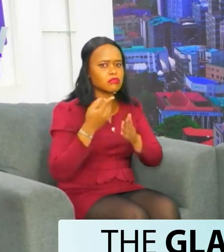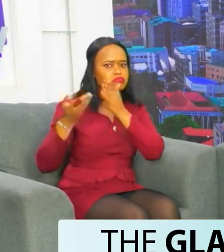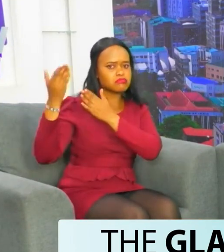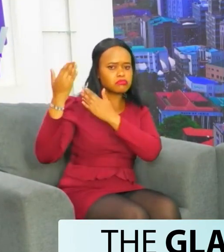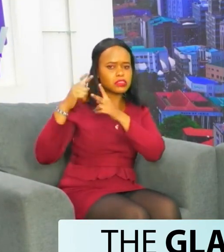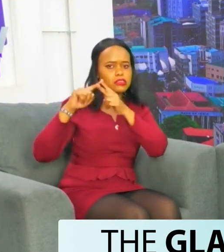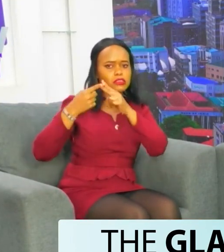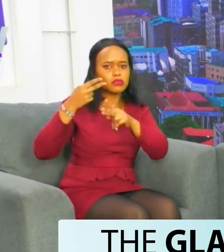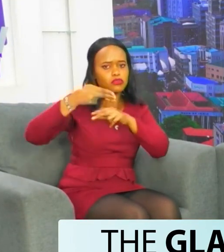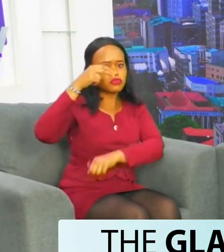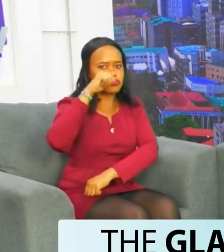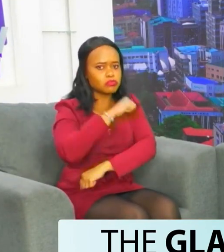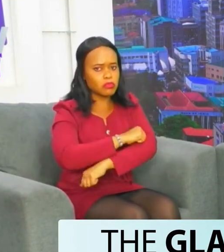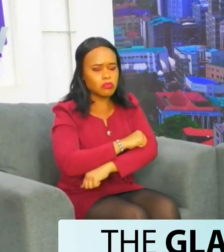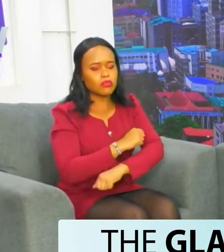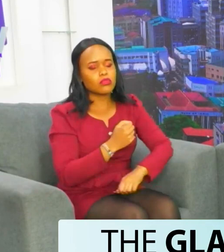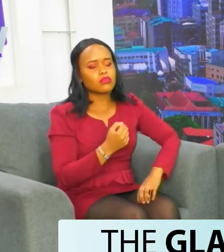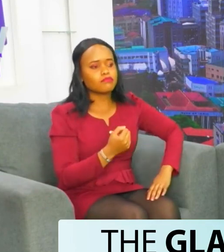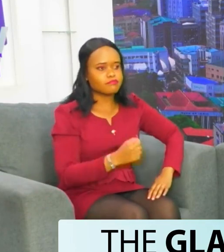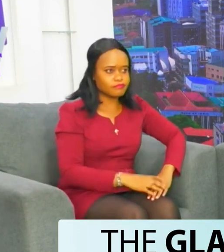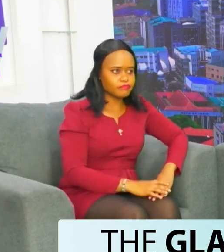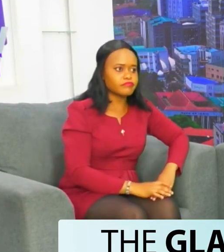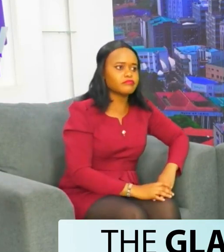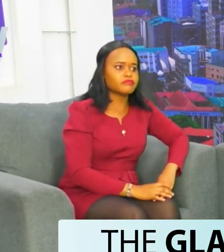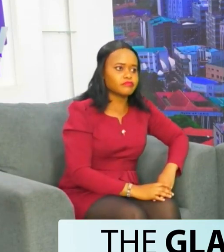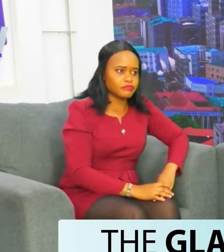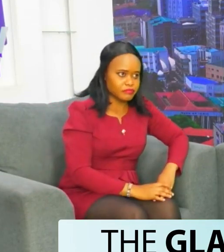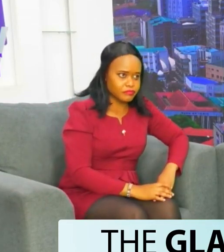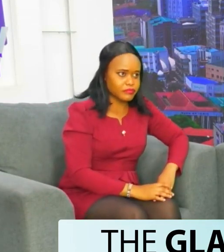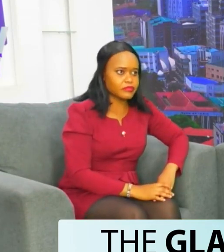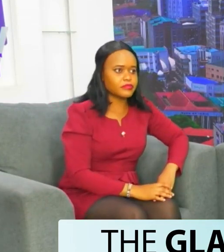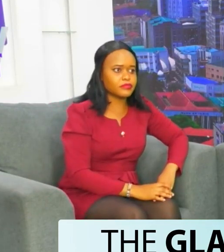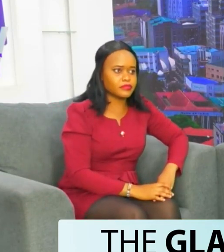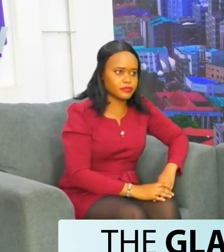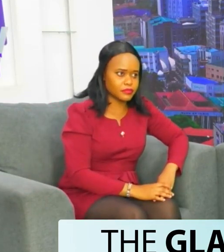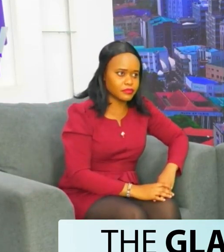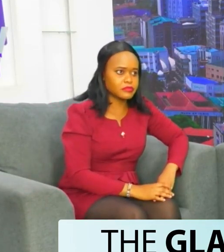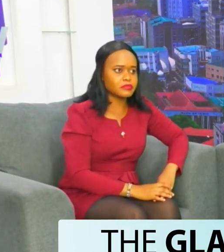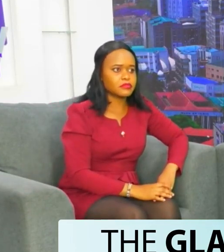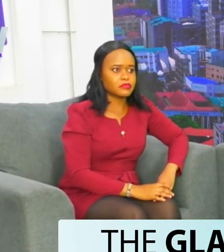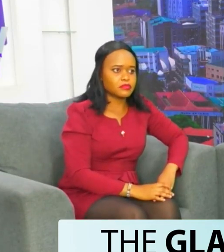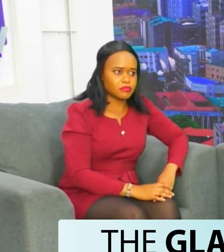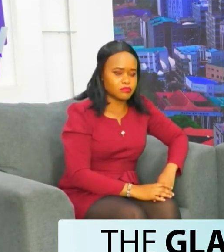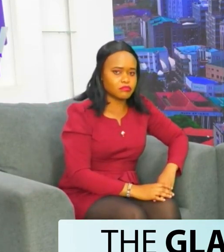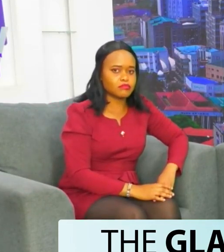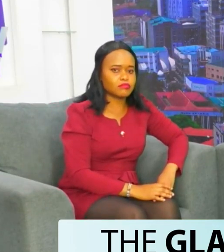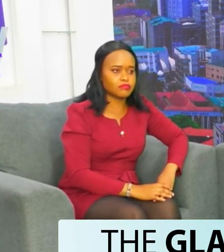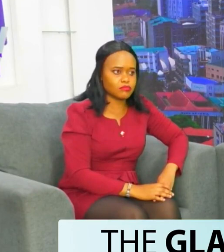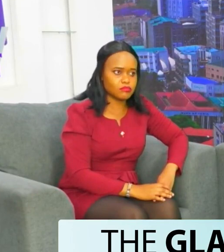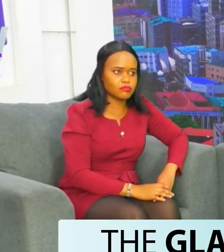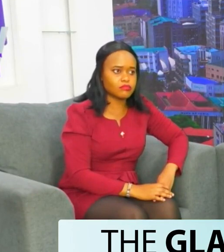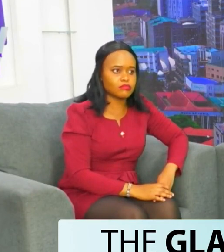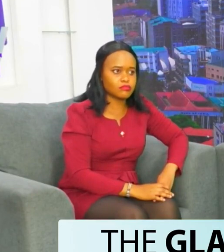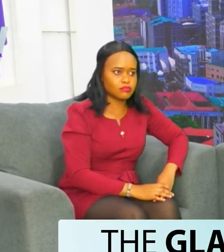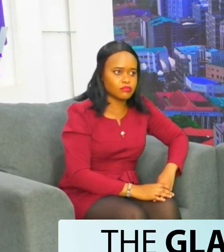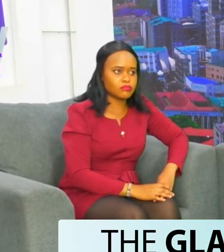wondered how is the relation between pageantry and tree planting. But since you started from high school, that